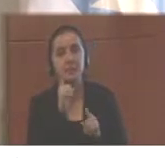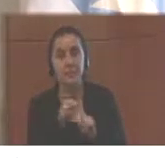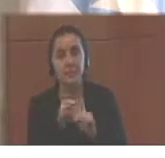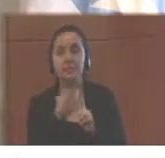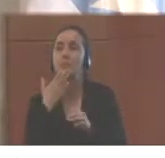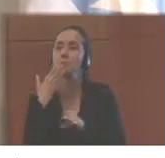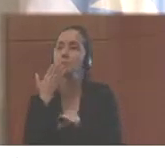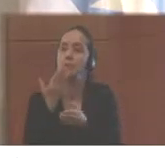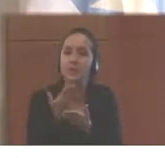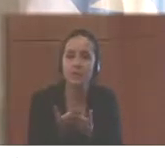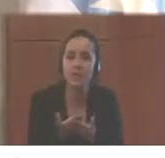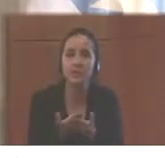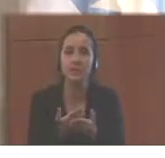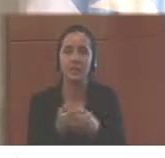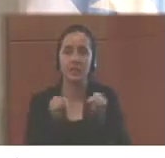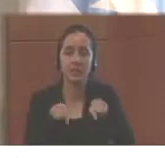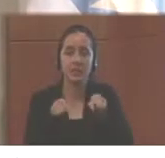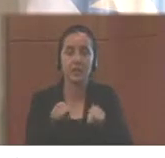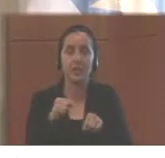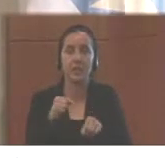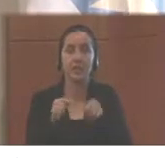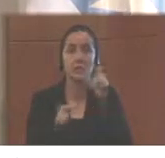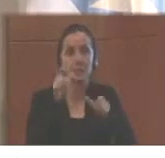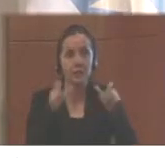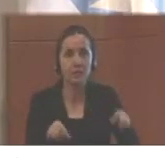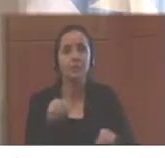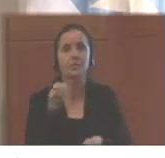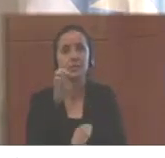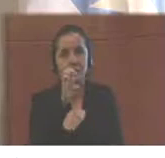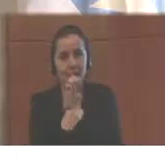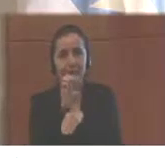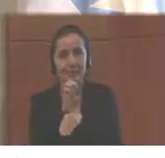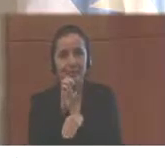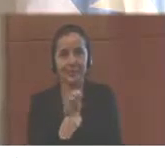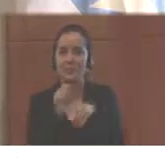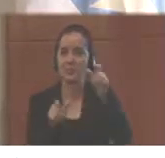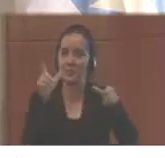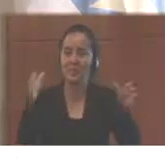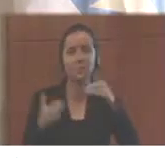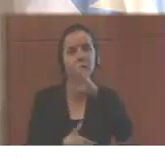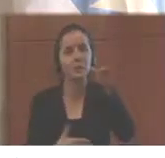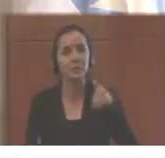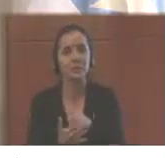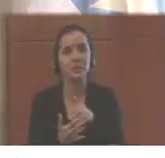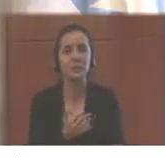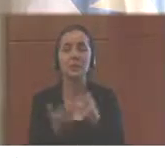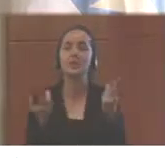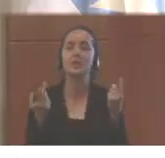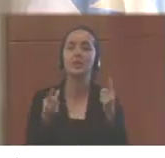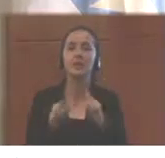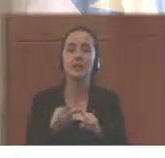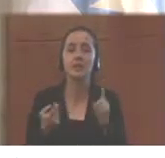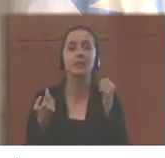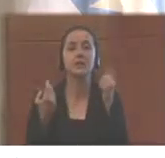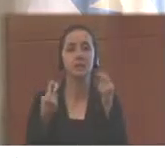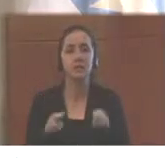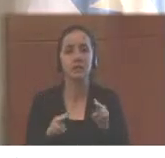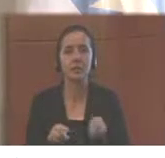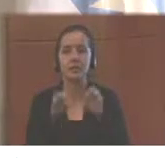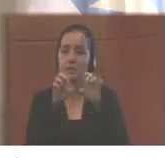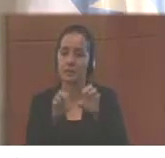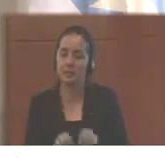Ecuador for facilitating this event. The National Disaster Office in Trinidad and Tobago falls under the Ministry of